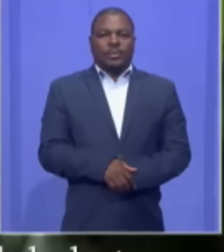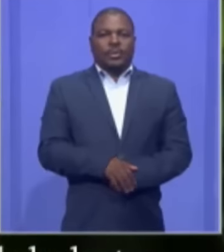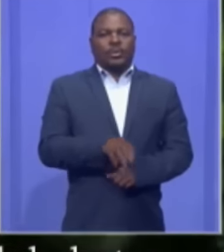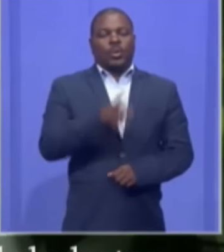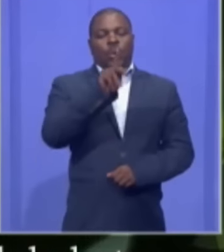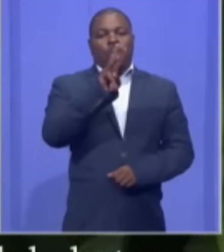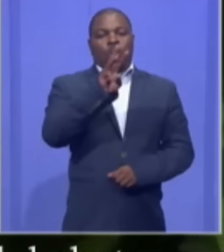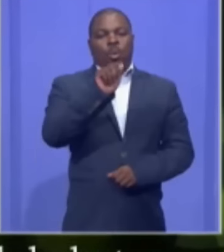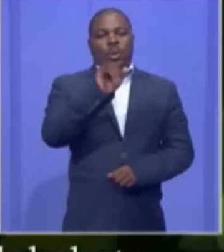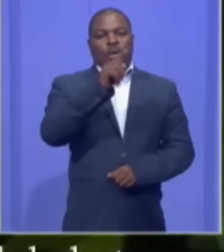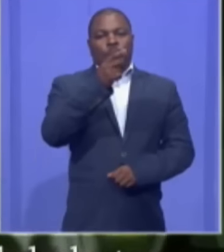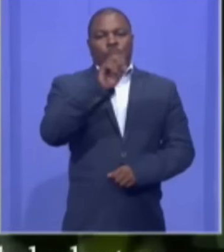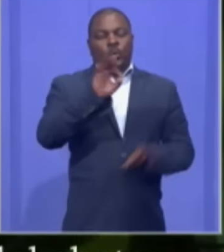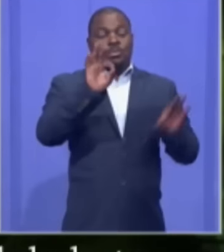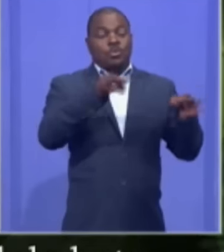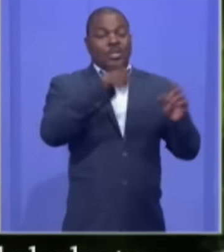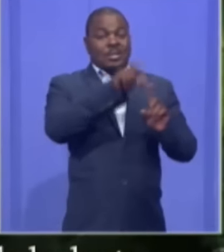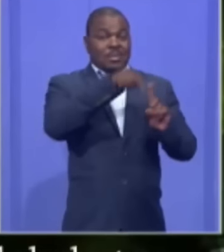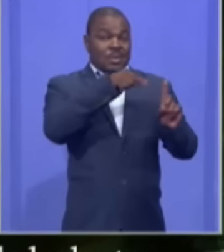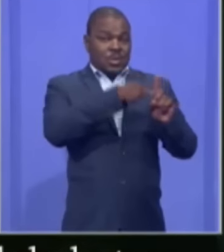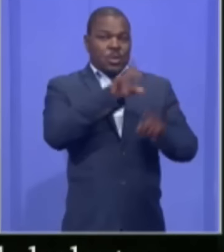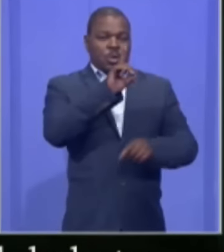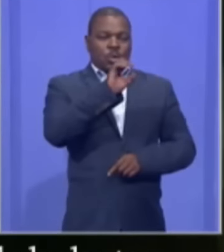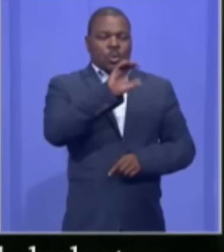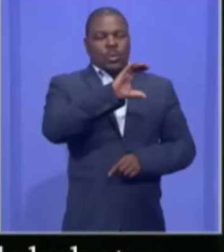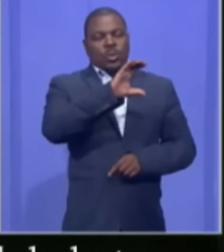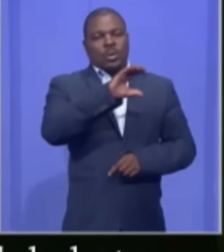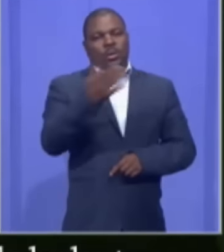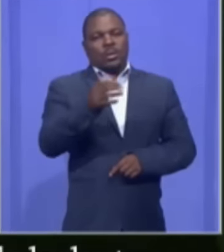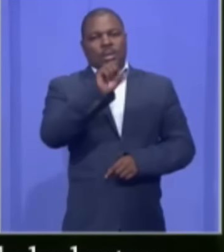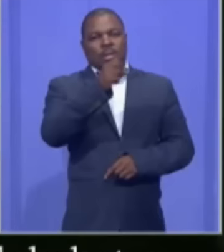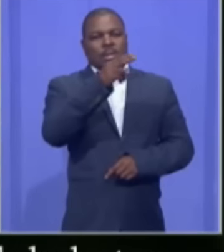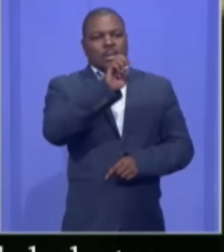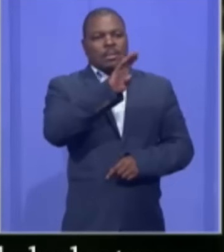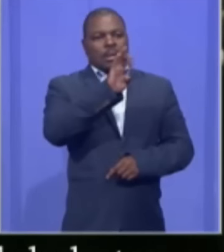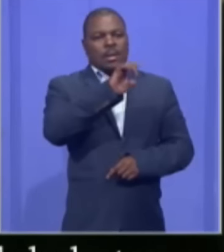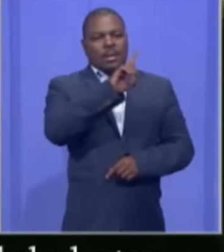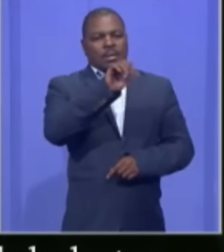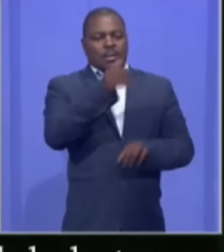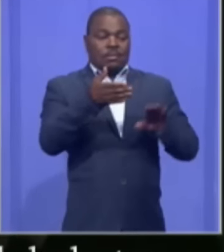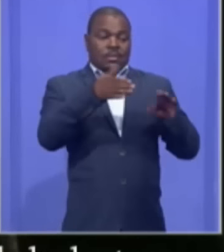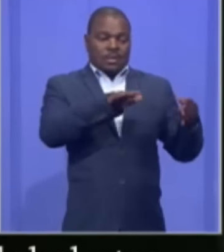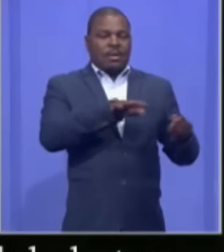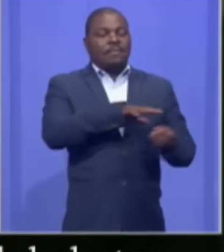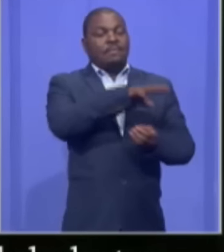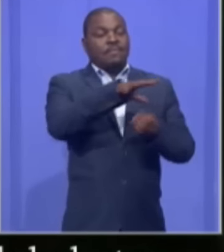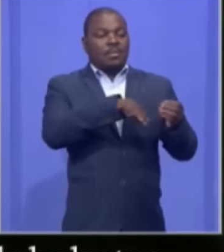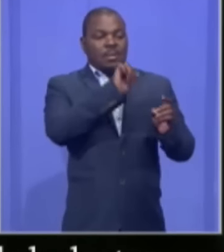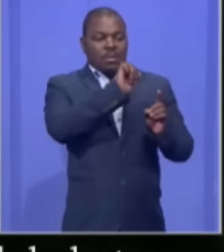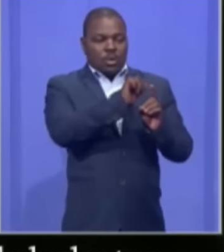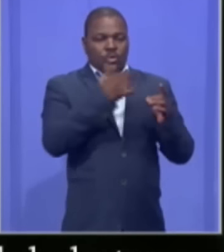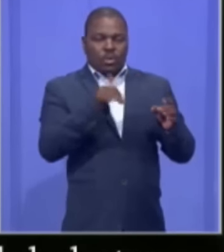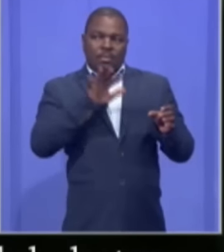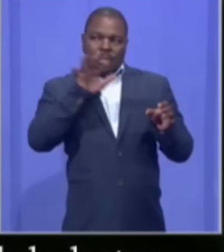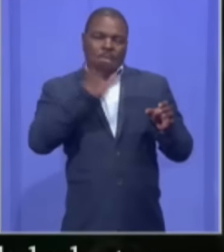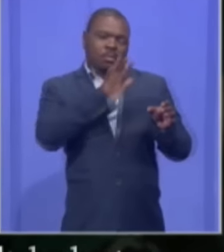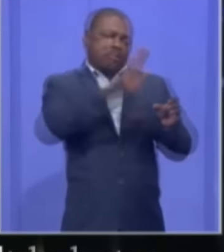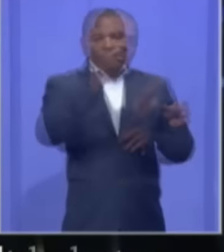Melaetsa ya matshidiso e ntse e kena ka bongata lapeng la kgalala ya Kwaito Doc Shebeleza ya hlokahetseng